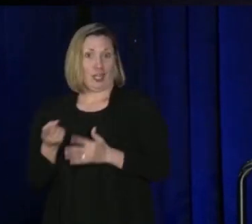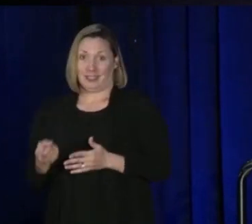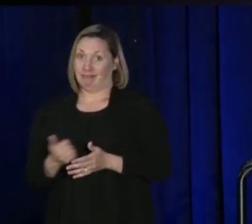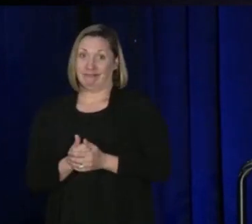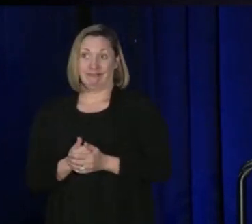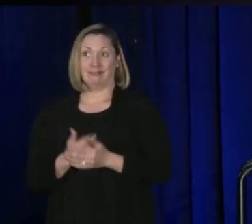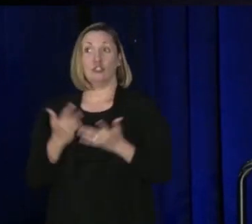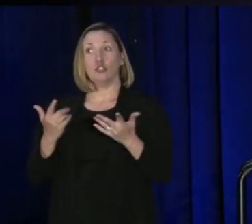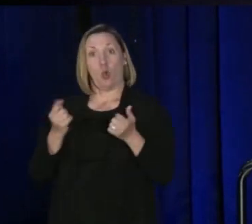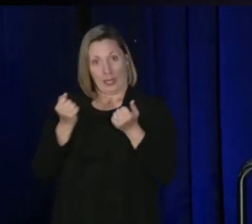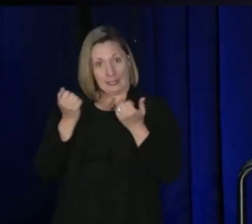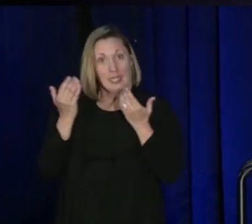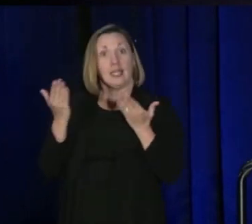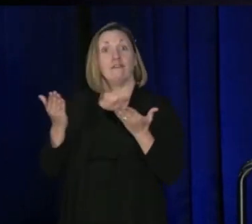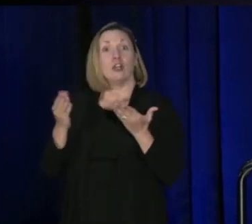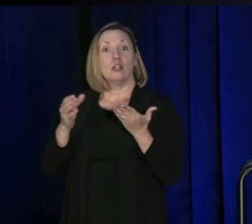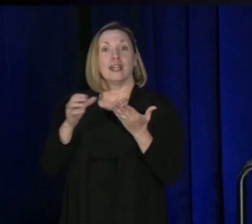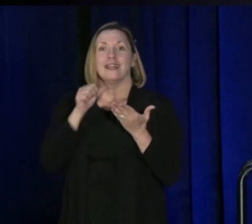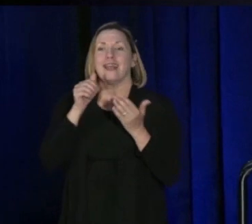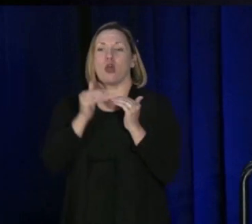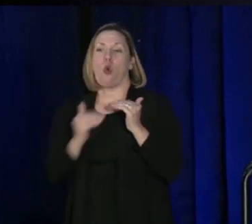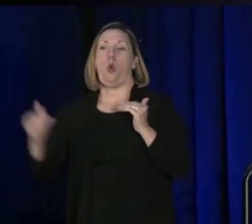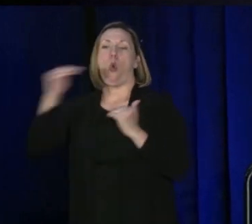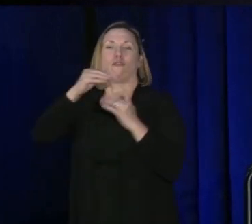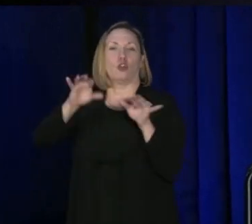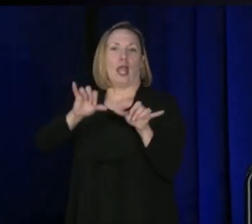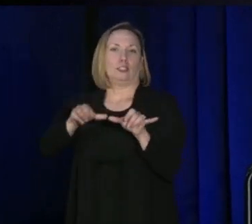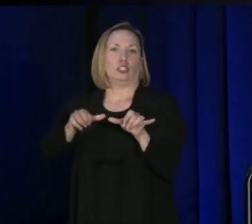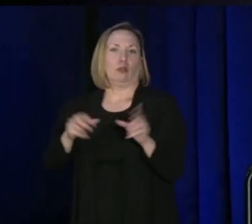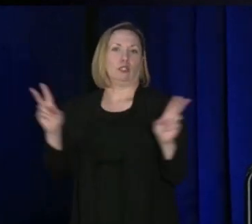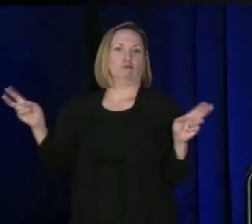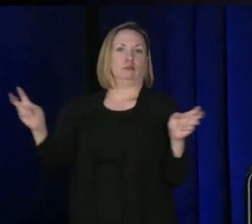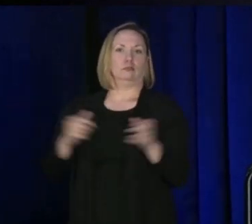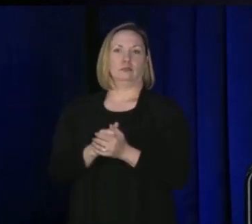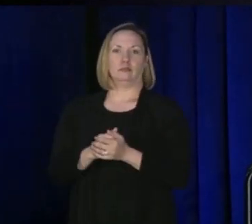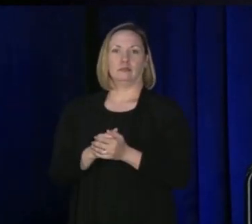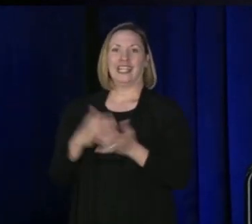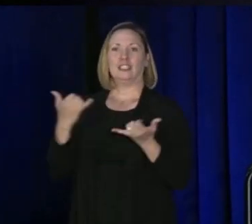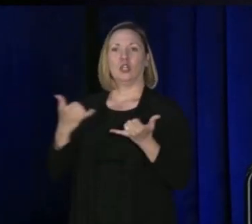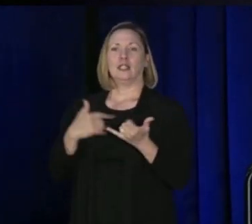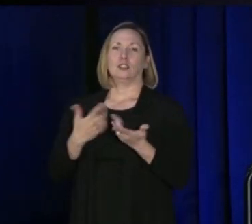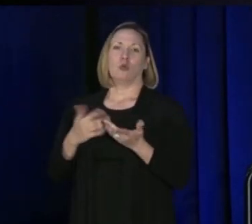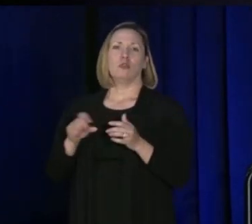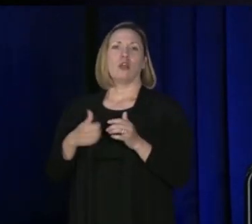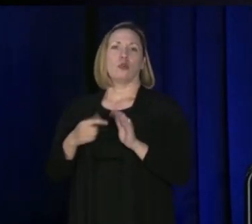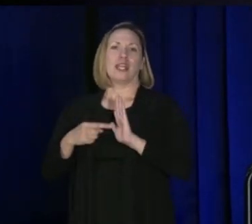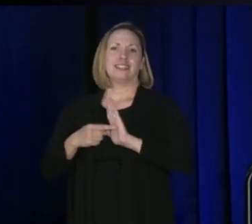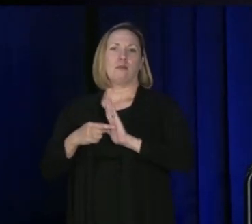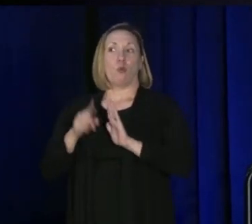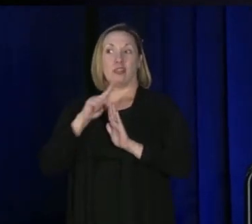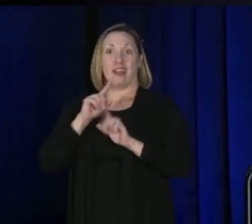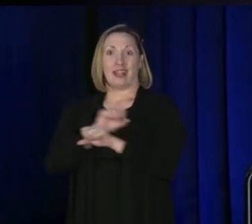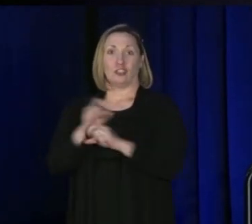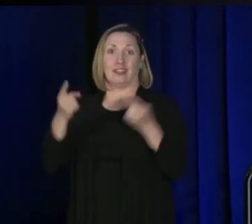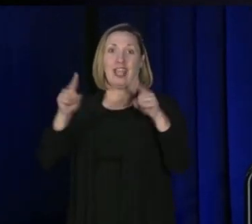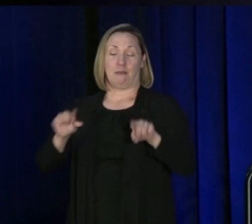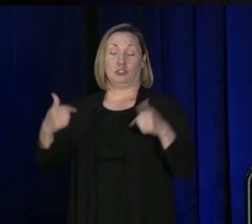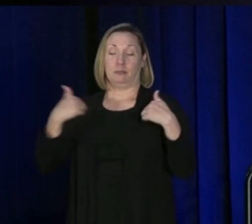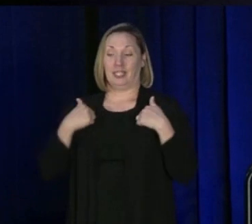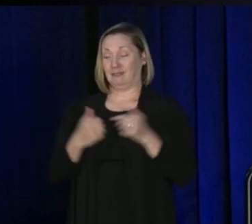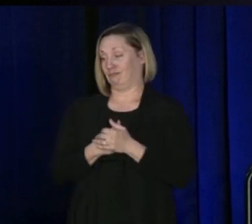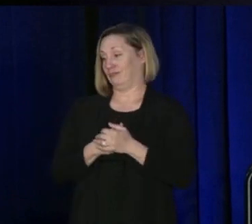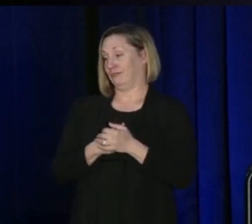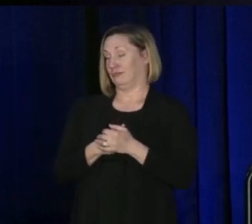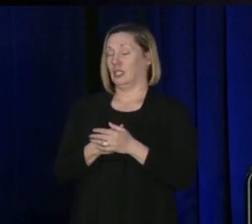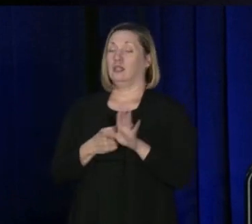delivered without over-engineering. So let's go to a practical example, one that actually happened to me. And I've been through a